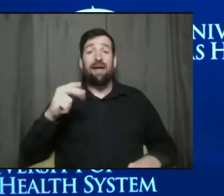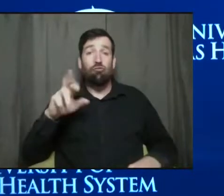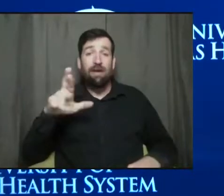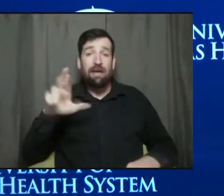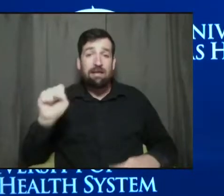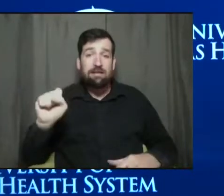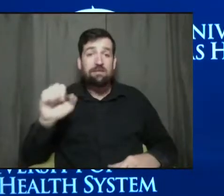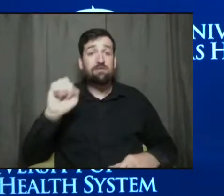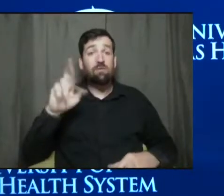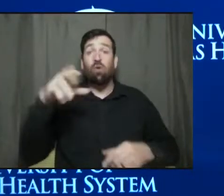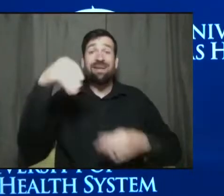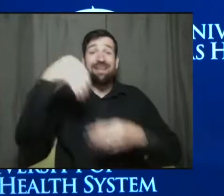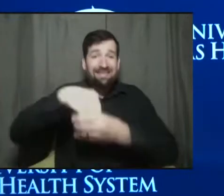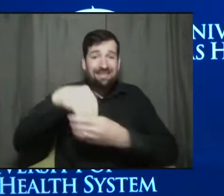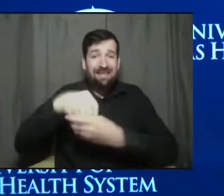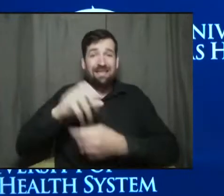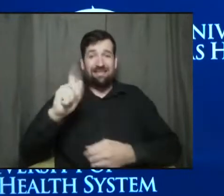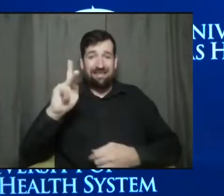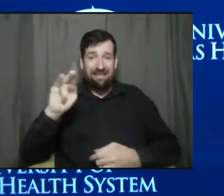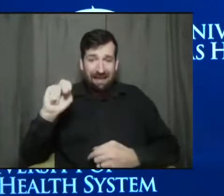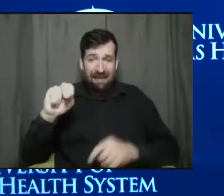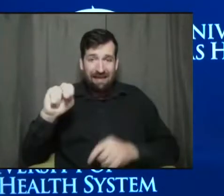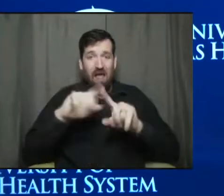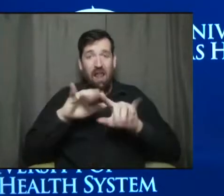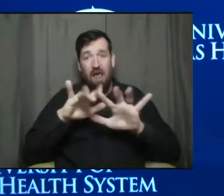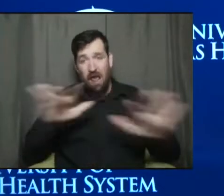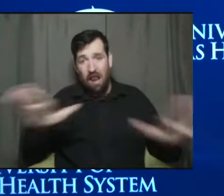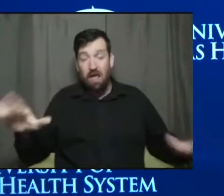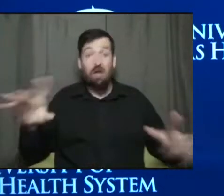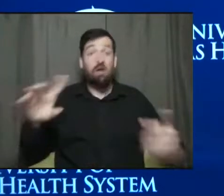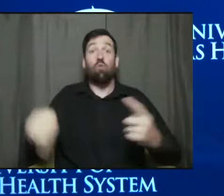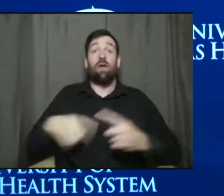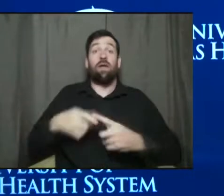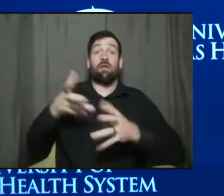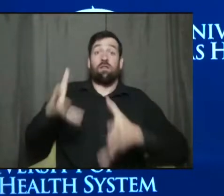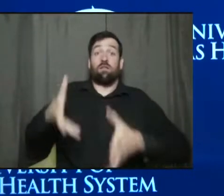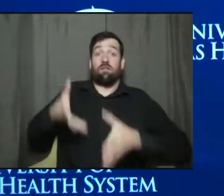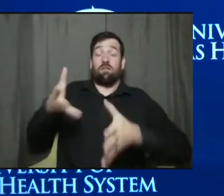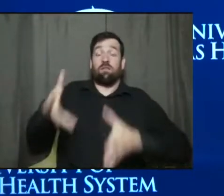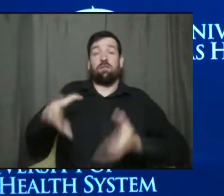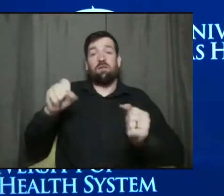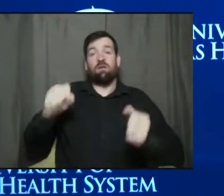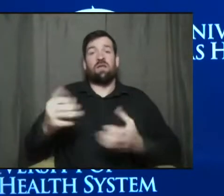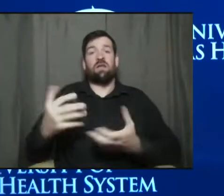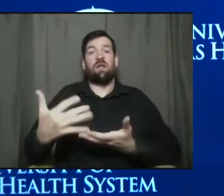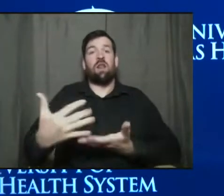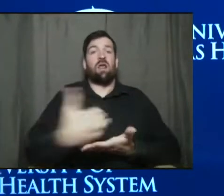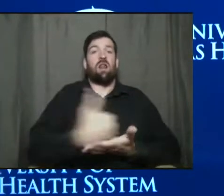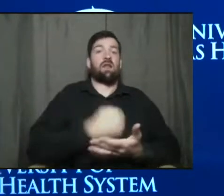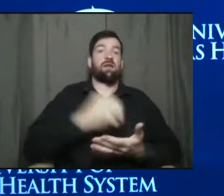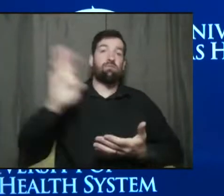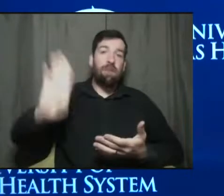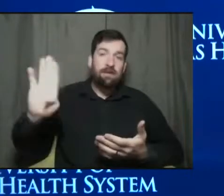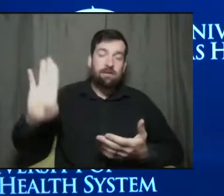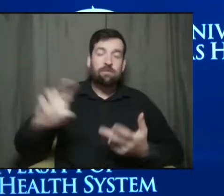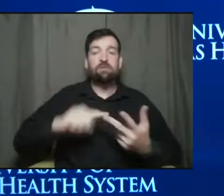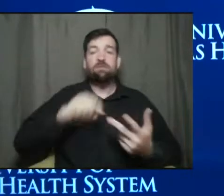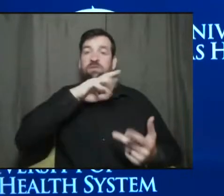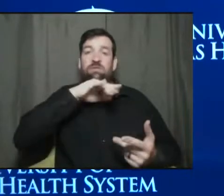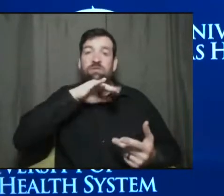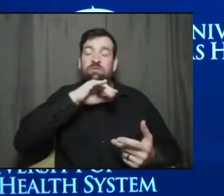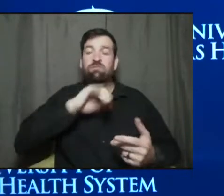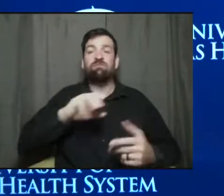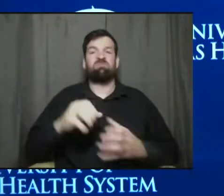and other places as well. And when it sits there, the mucus can collect debris and bacteria, inflammation, and pretty